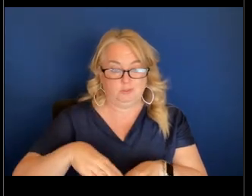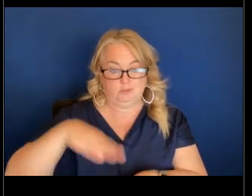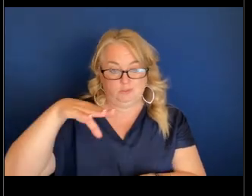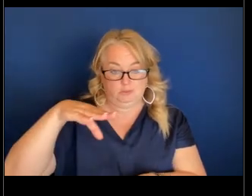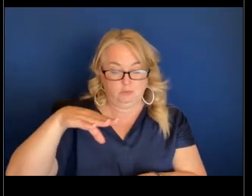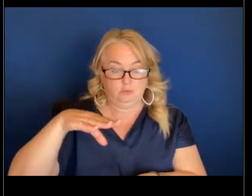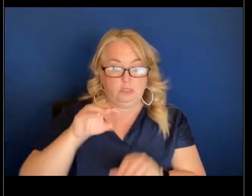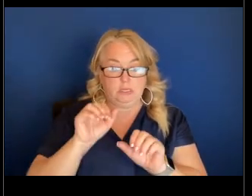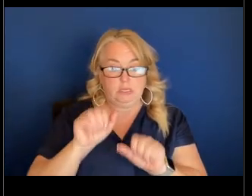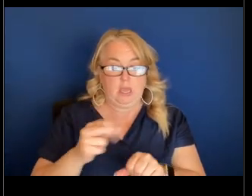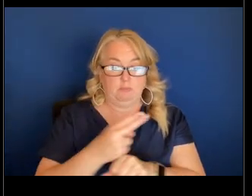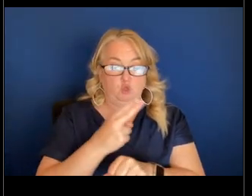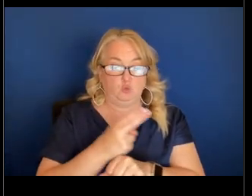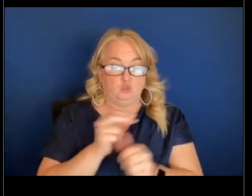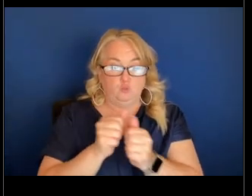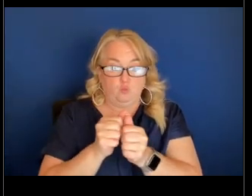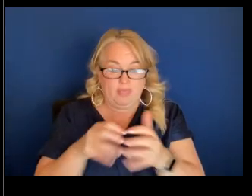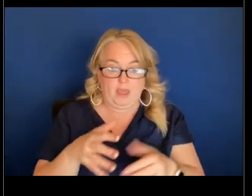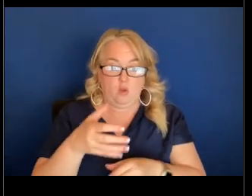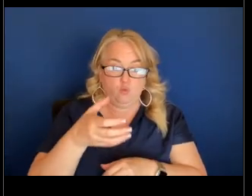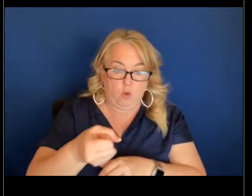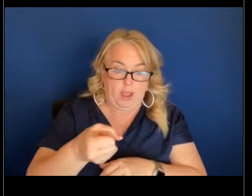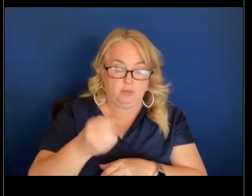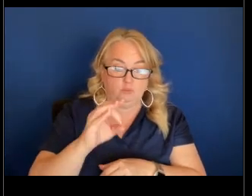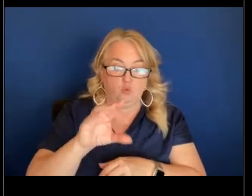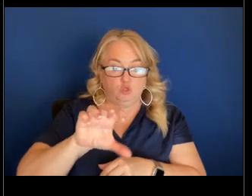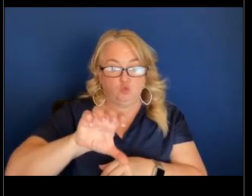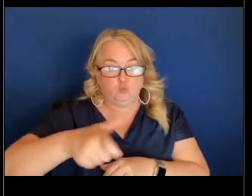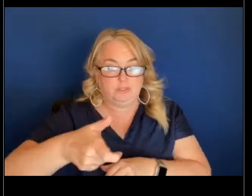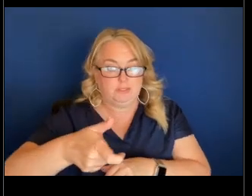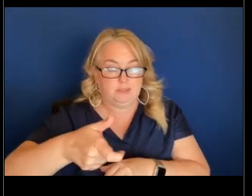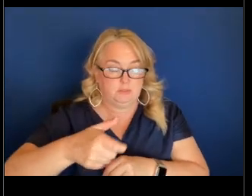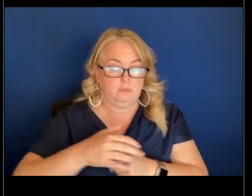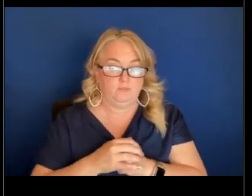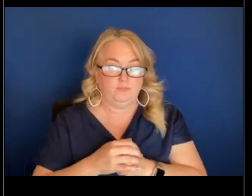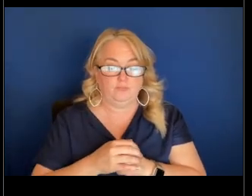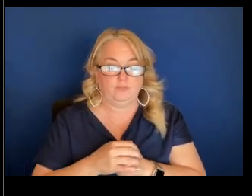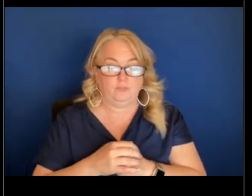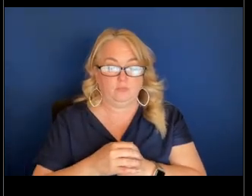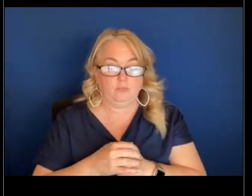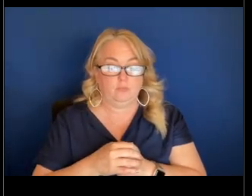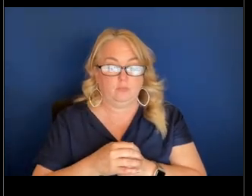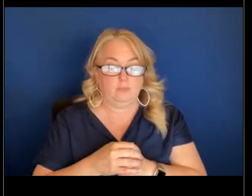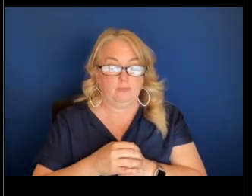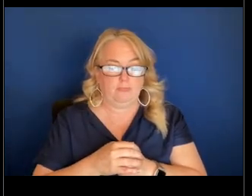that can be used without tight grasping or twisting.